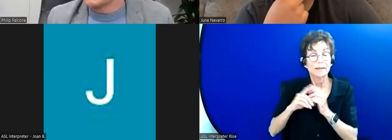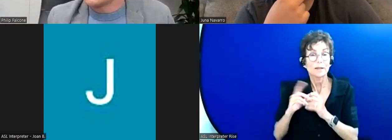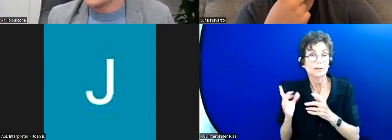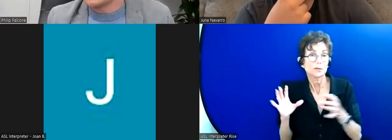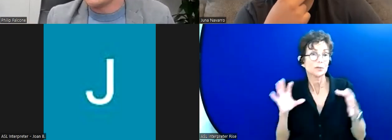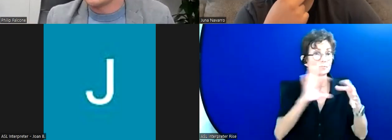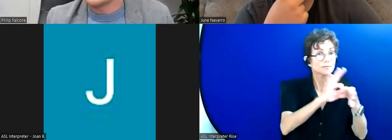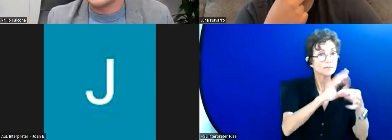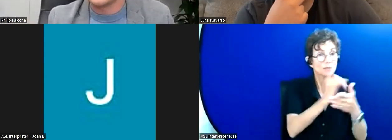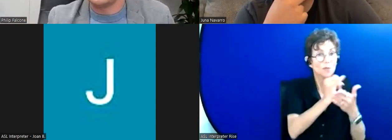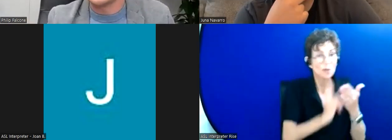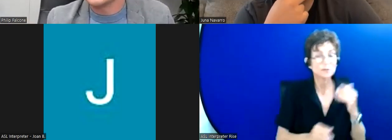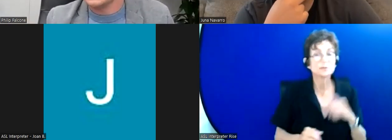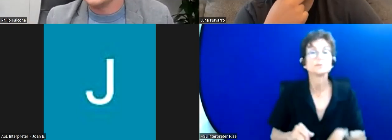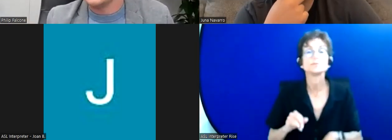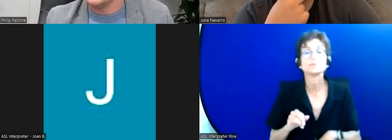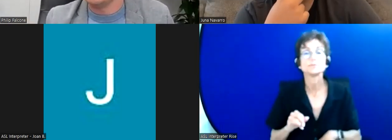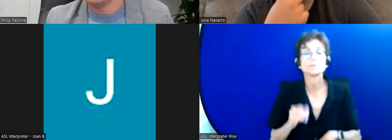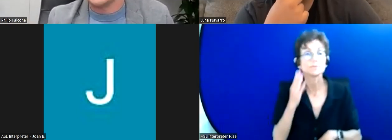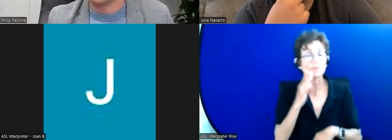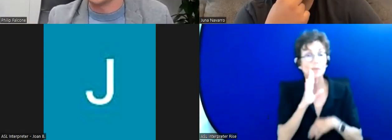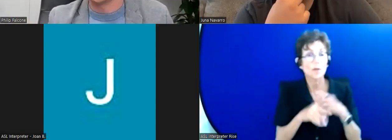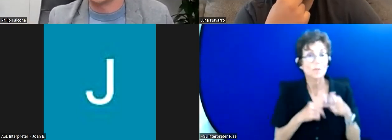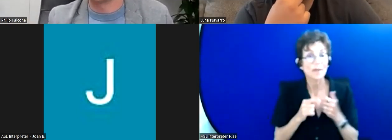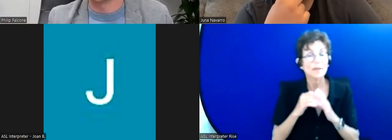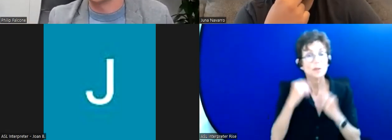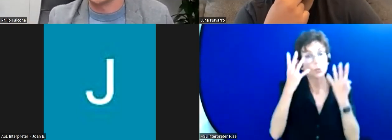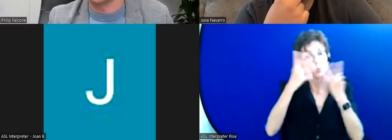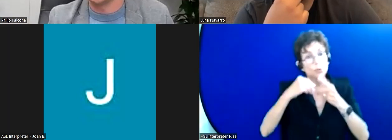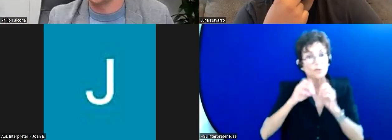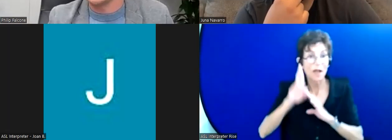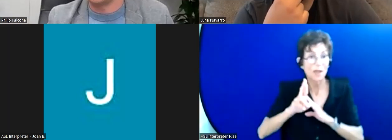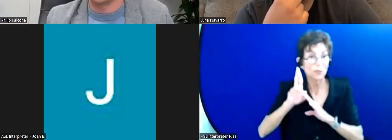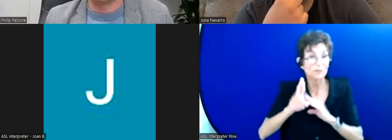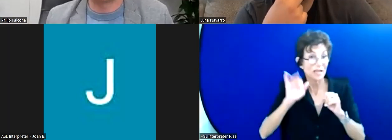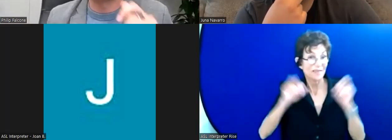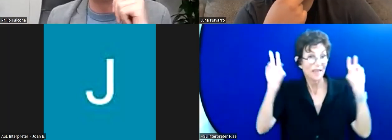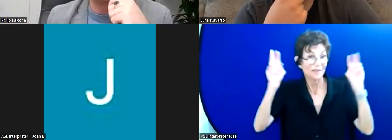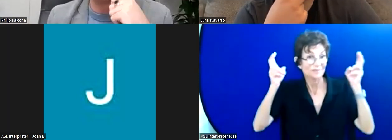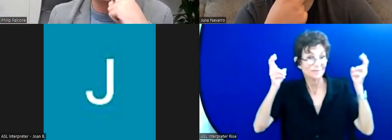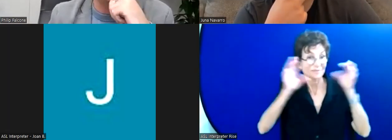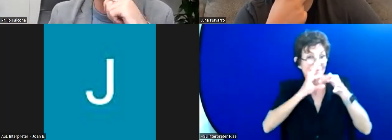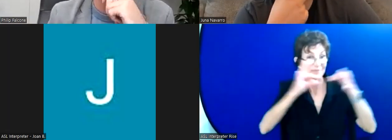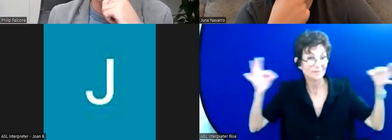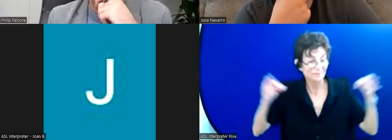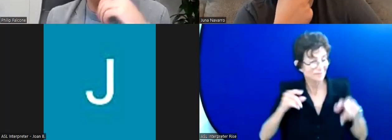When people talk about Beautify Riverside, they always say, and I wasn't watching my time, so Rachel, give me the hook when I hit my 10 minutes. I didn't look to see when I started. One of